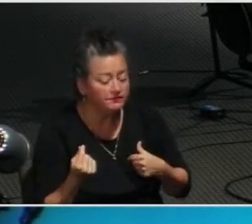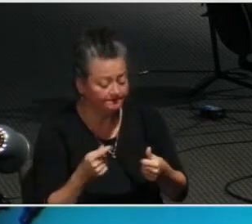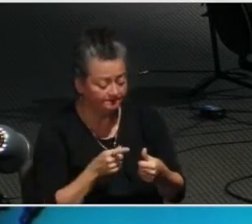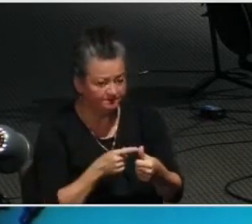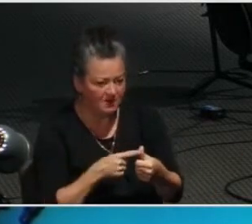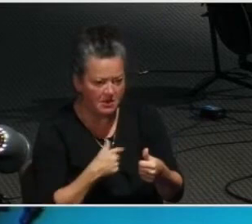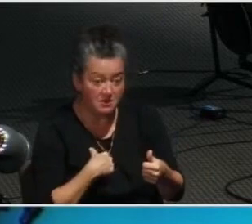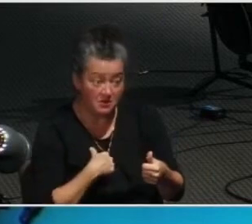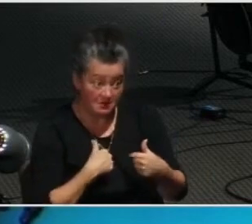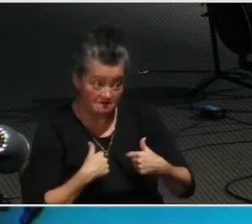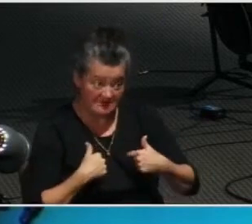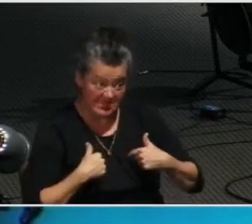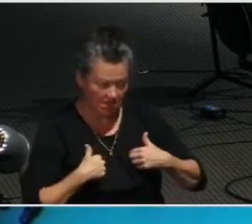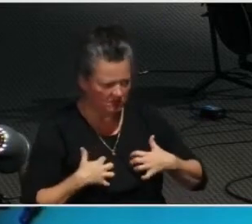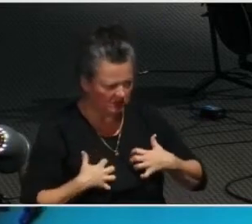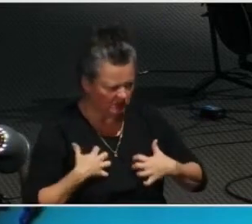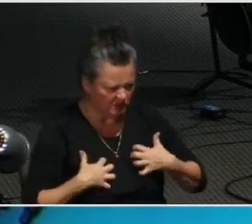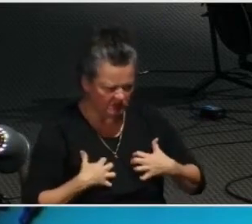the Lord.